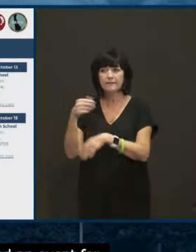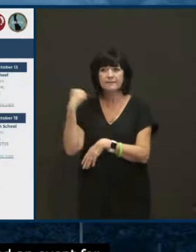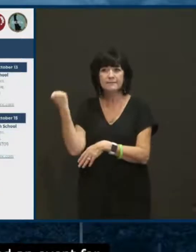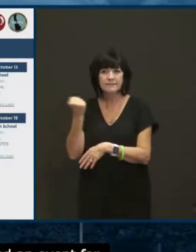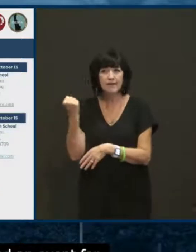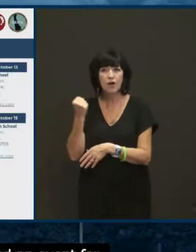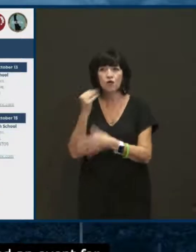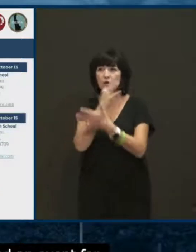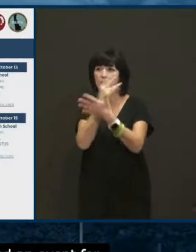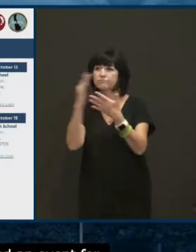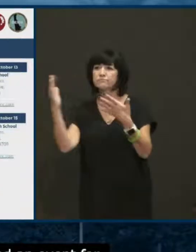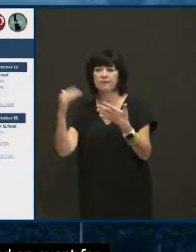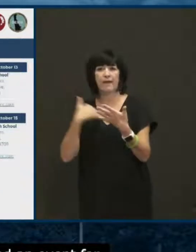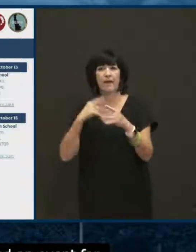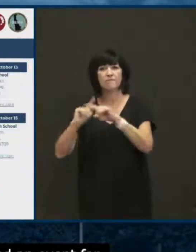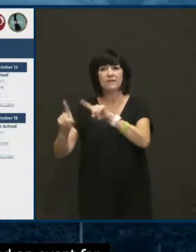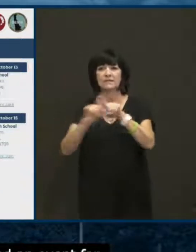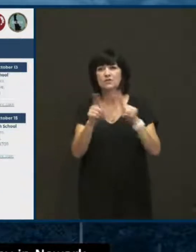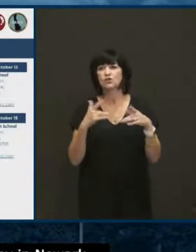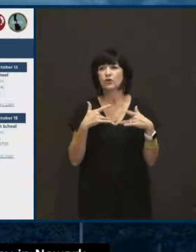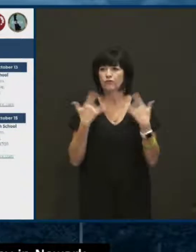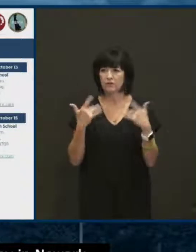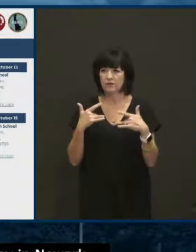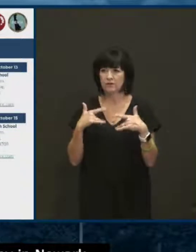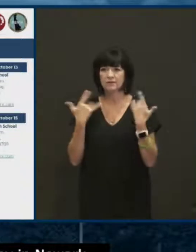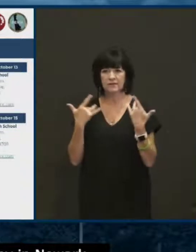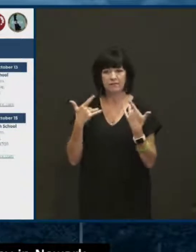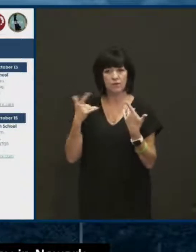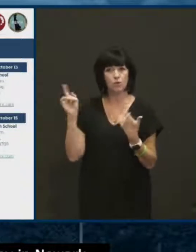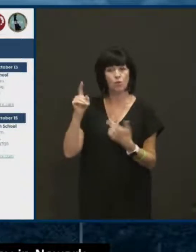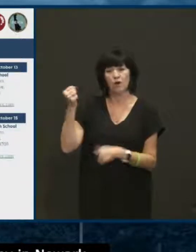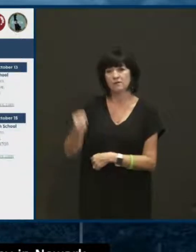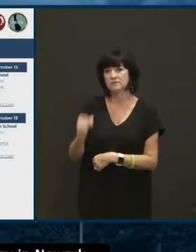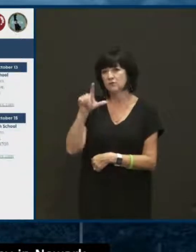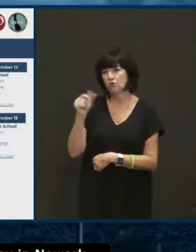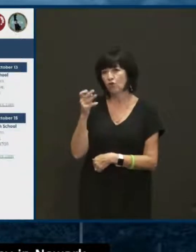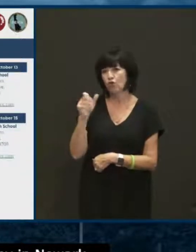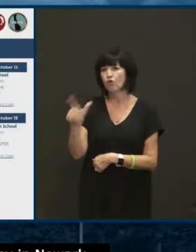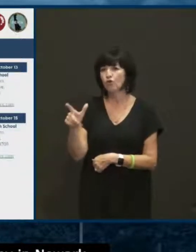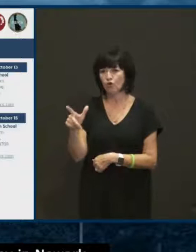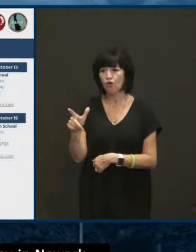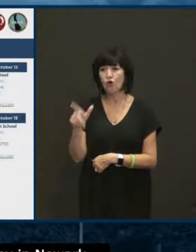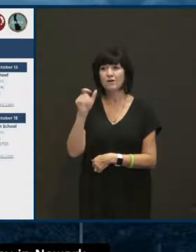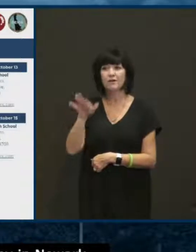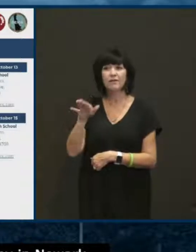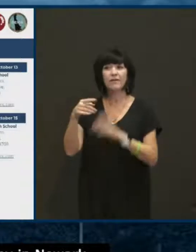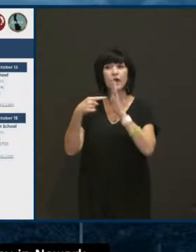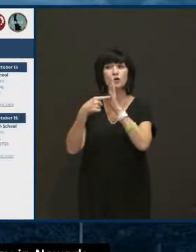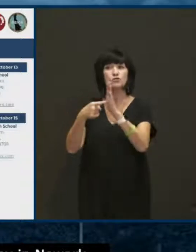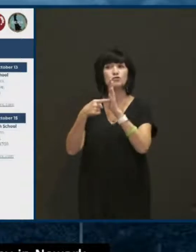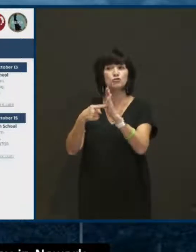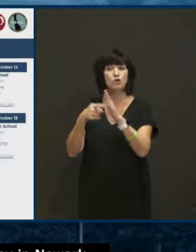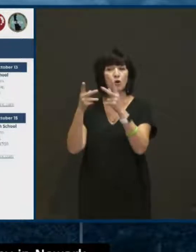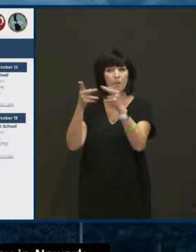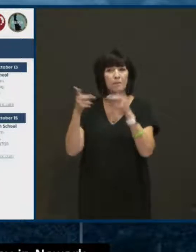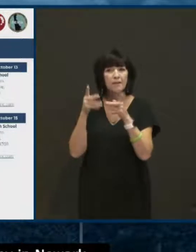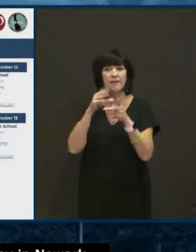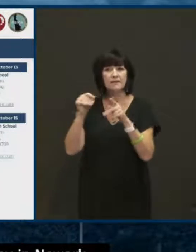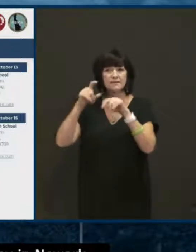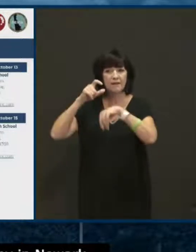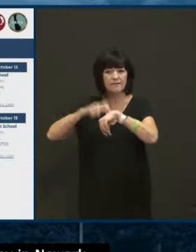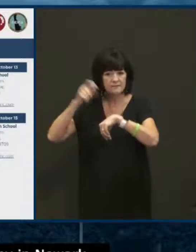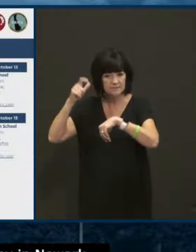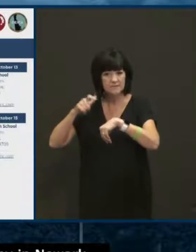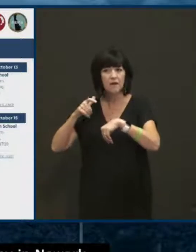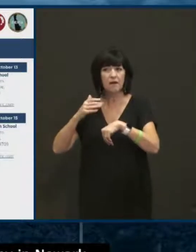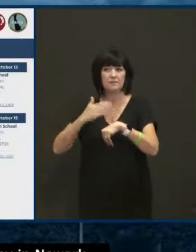like we'll also add something else on Saturday down in Laurel. So these are a snapshot in time. The training teams between public health and